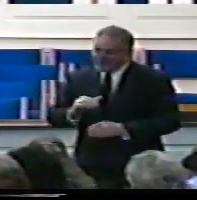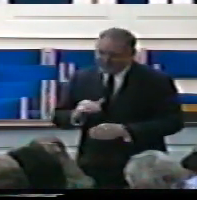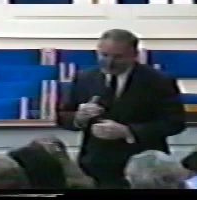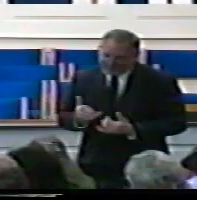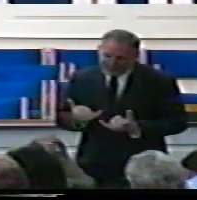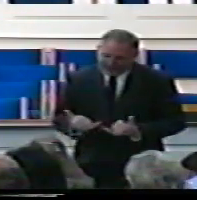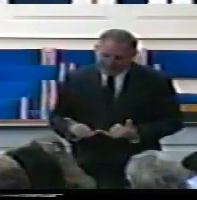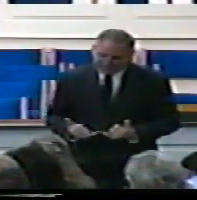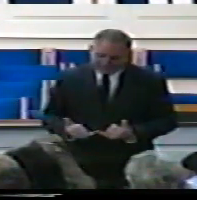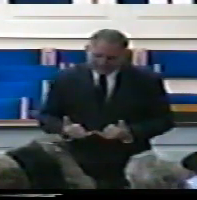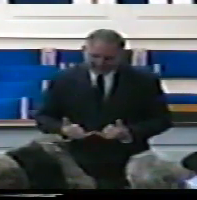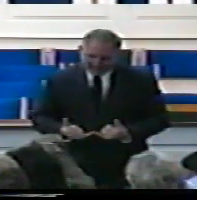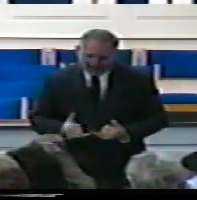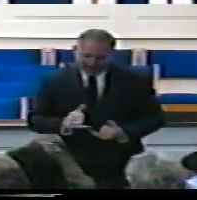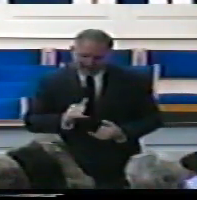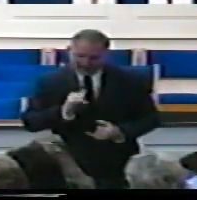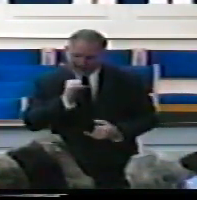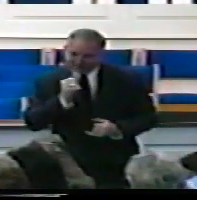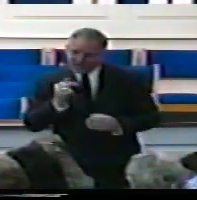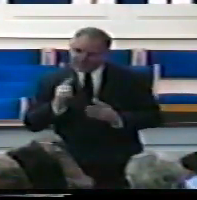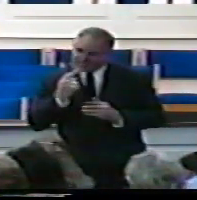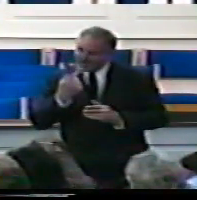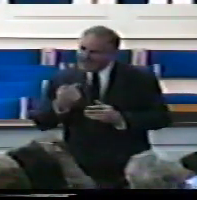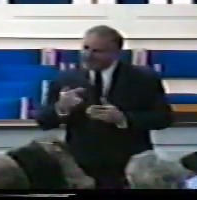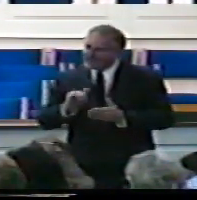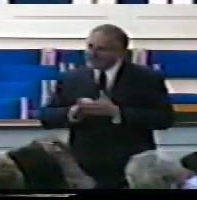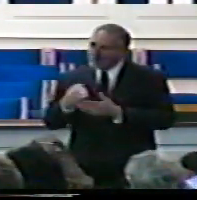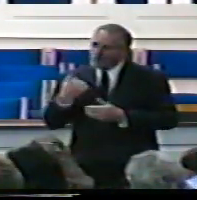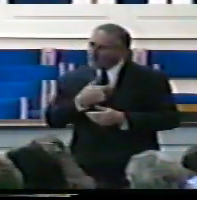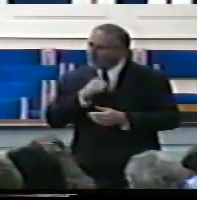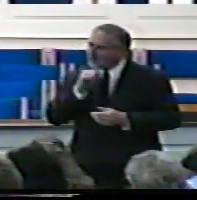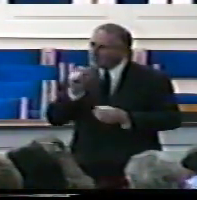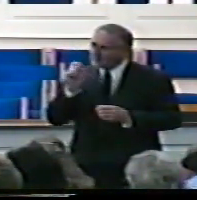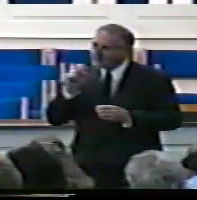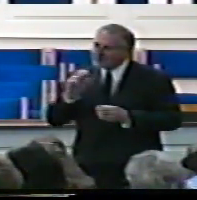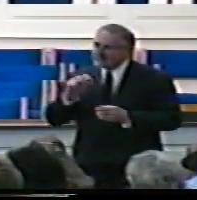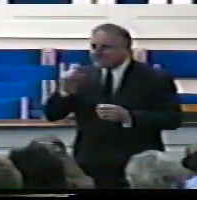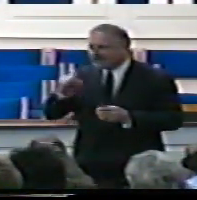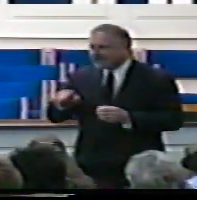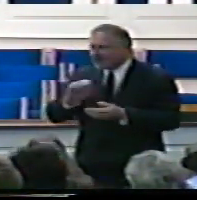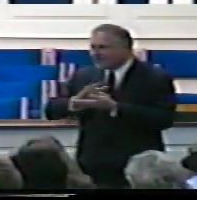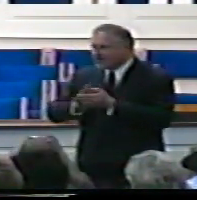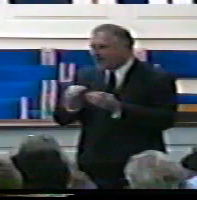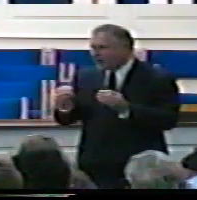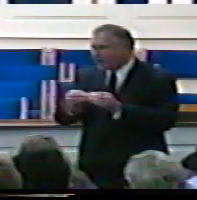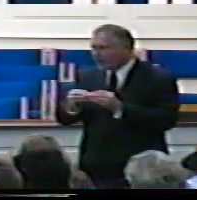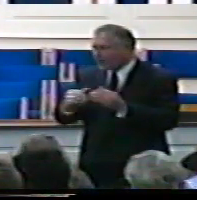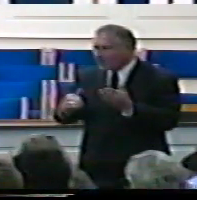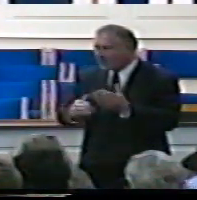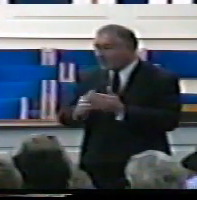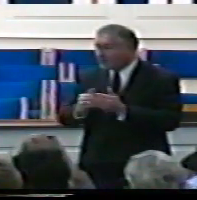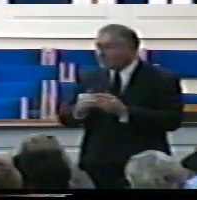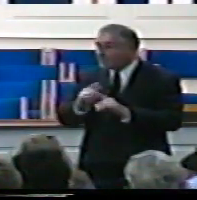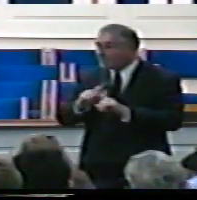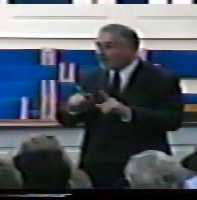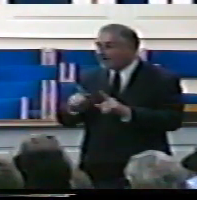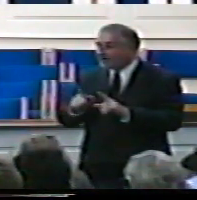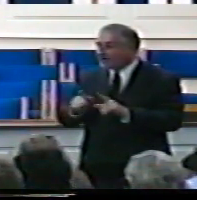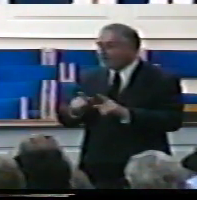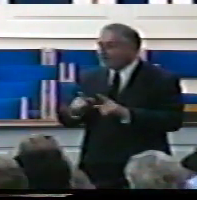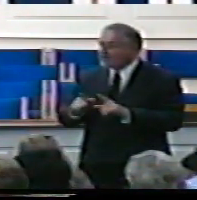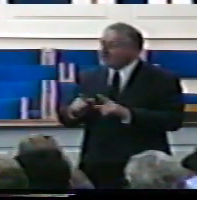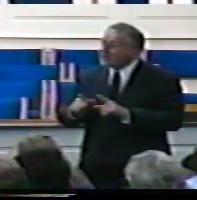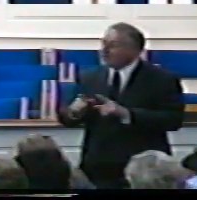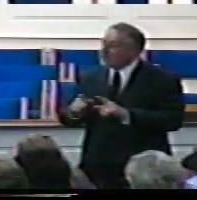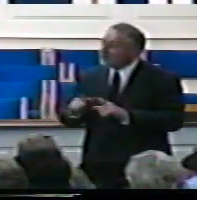straightened up. I'm not saying you shouldn't get closer, but I'm just saying, as far as his keeping power, that it's up to his name. And I want to tell